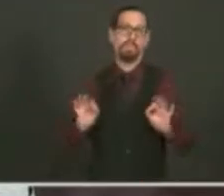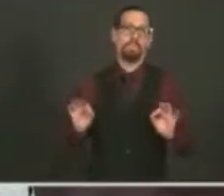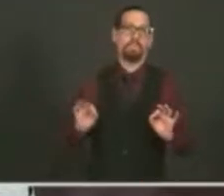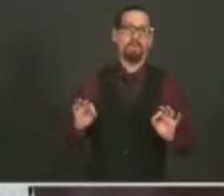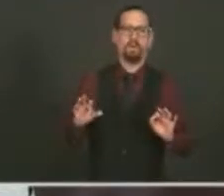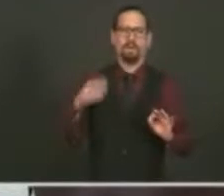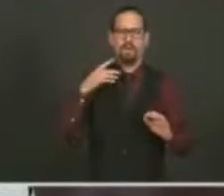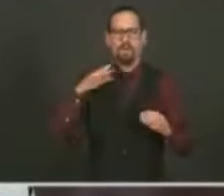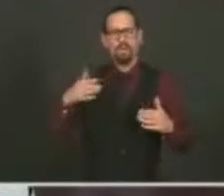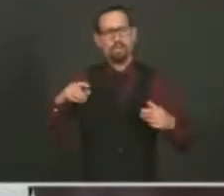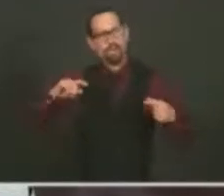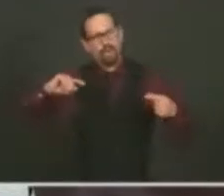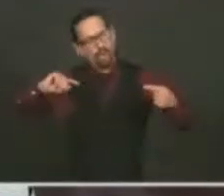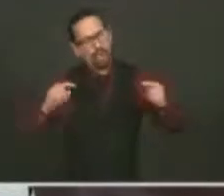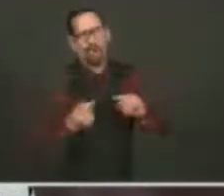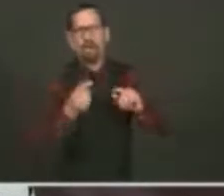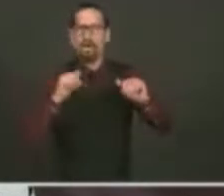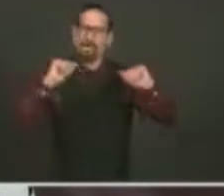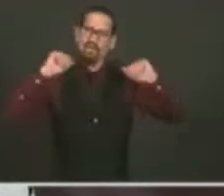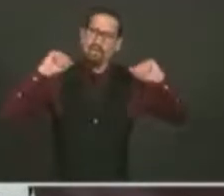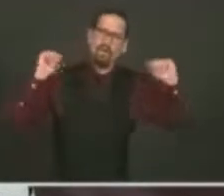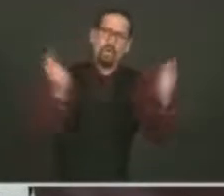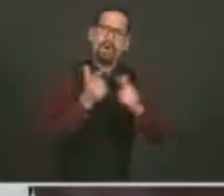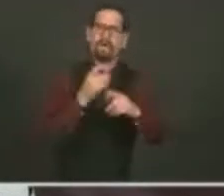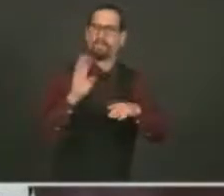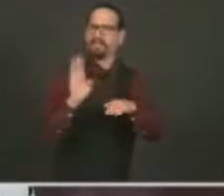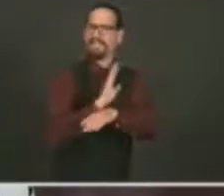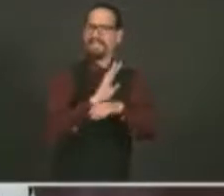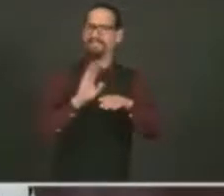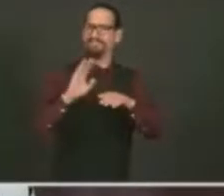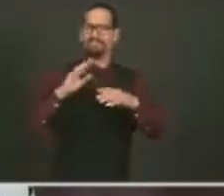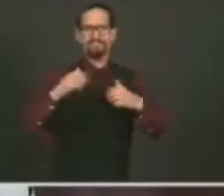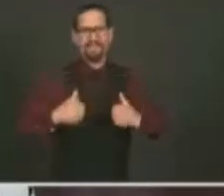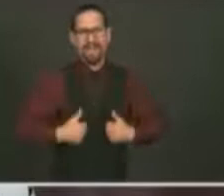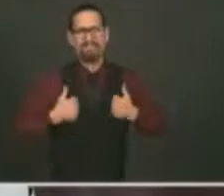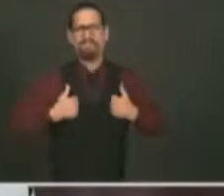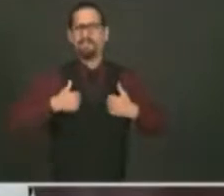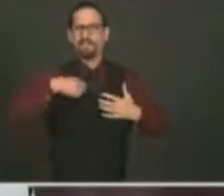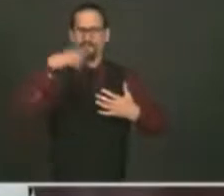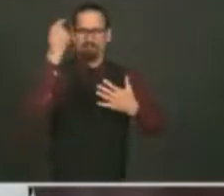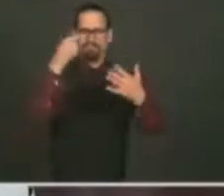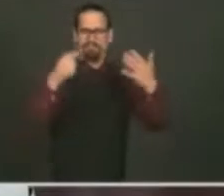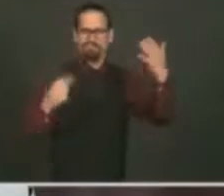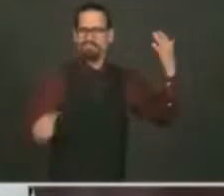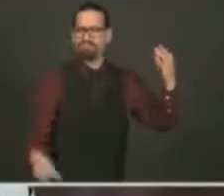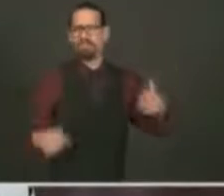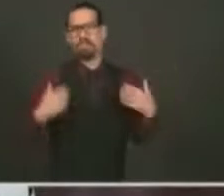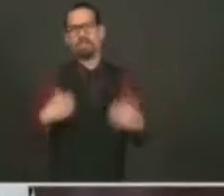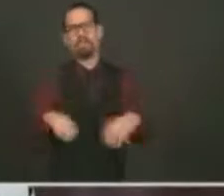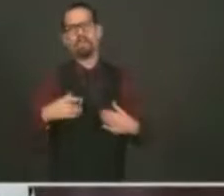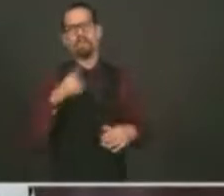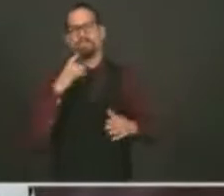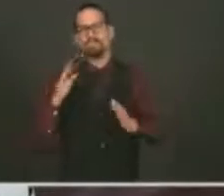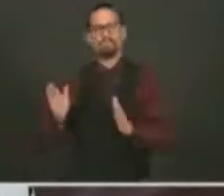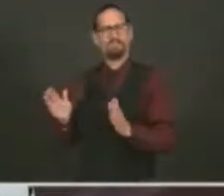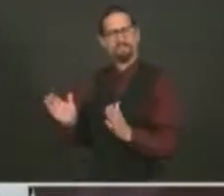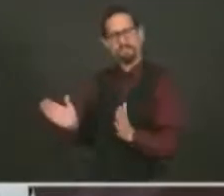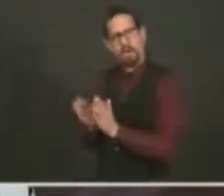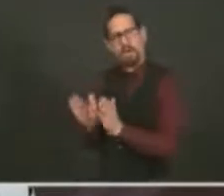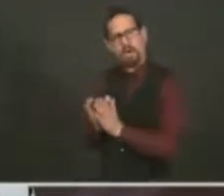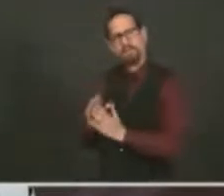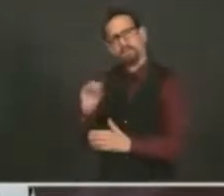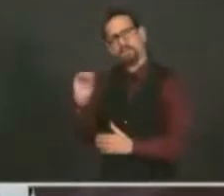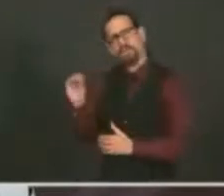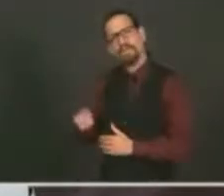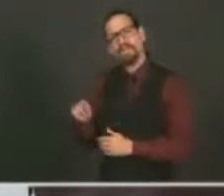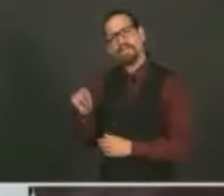It's also jeopardizing the safety of customers and communities, and it's a small number of people. It's setting the